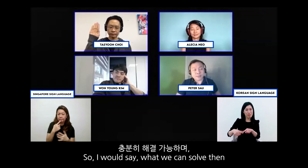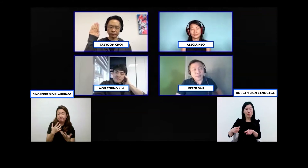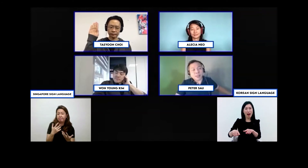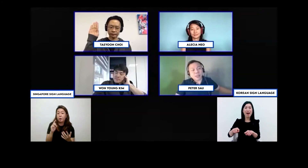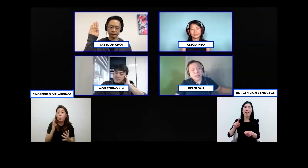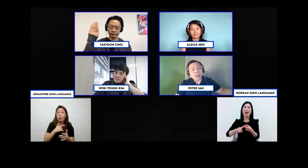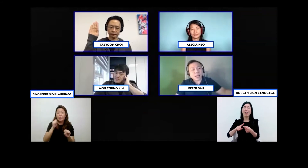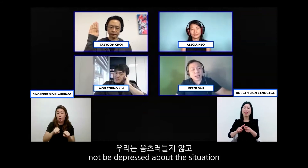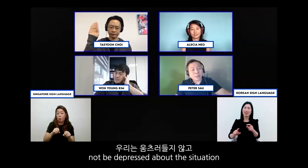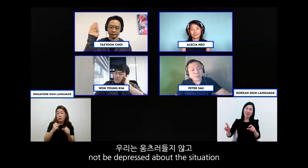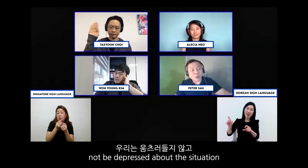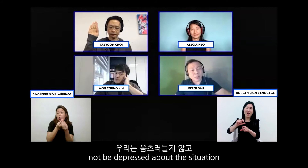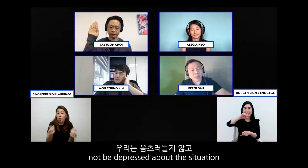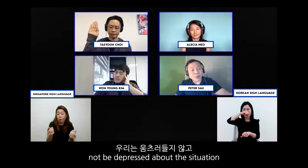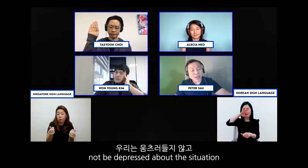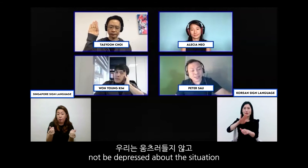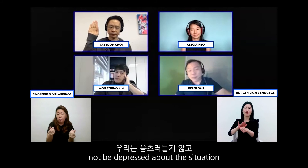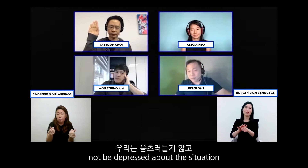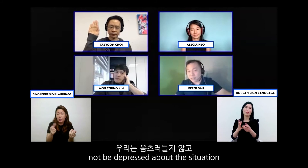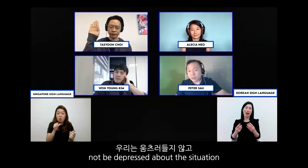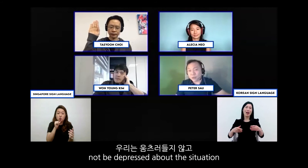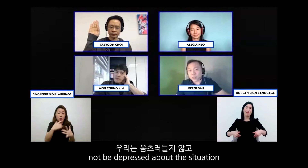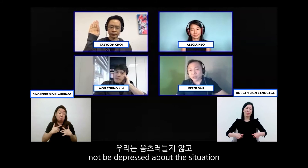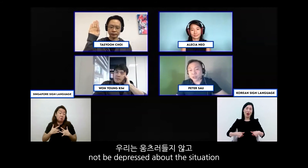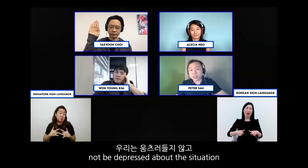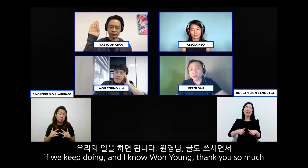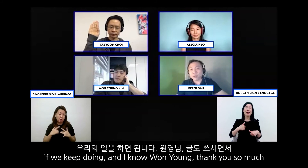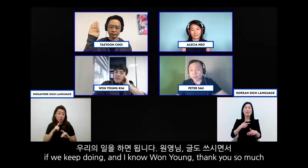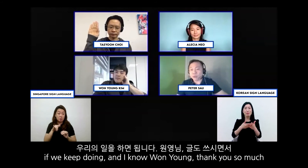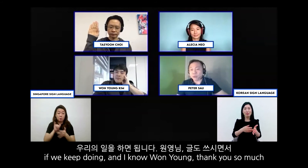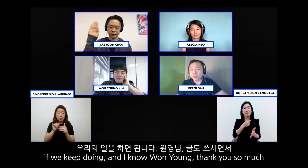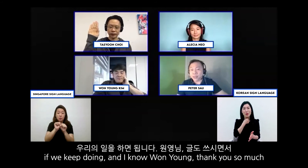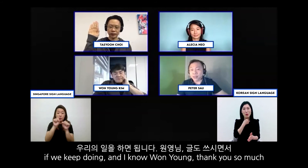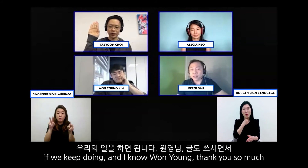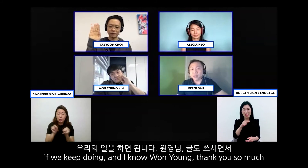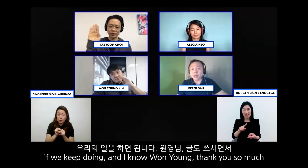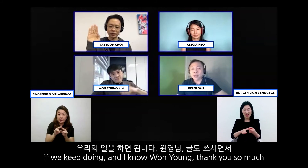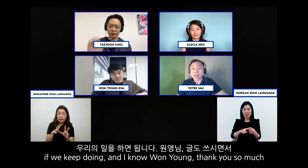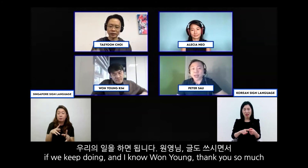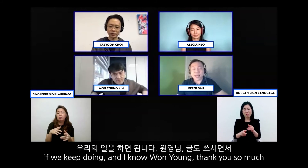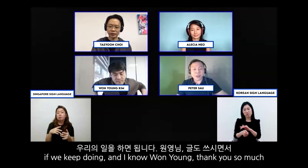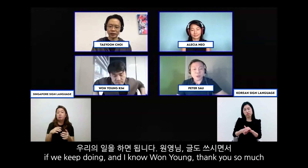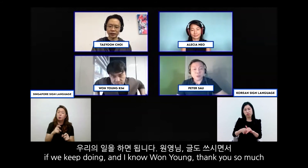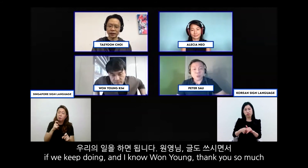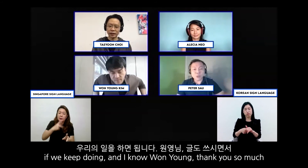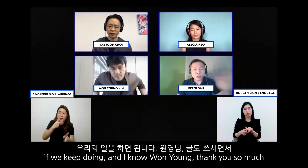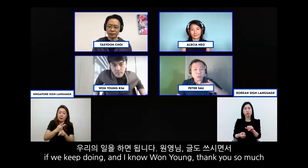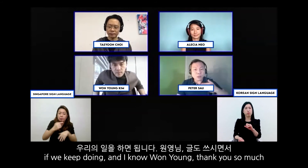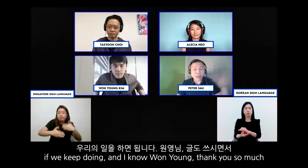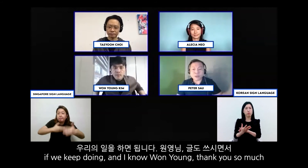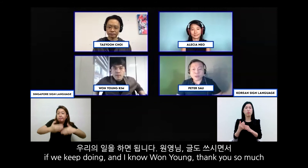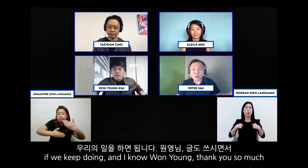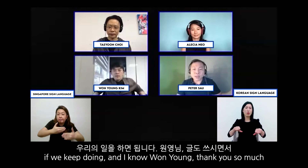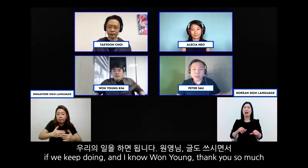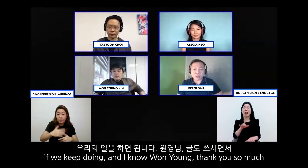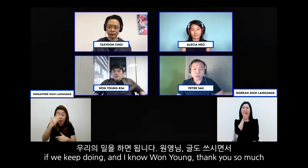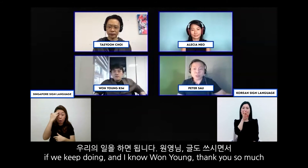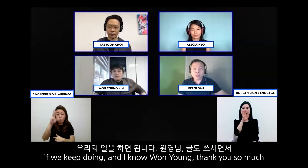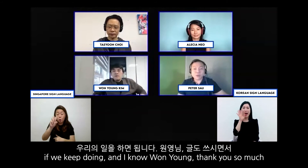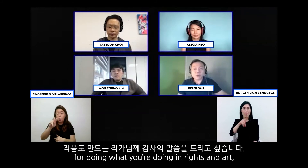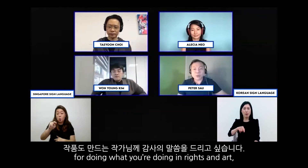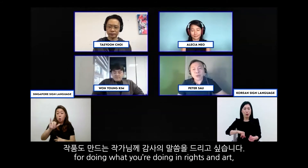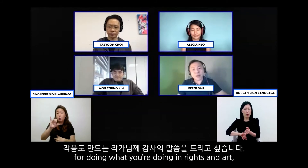then, not to be depressed about the situation, is to keep doing. And I know, Wonyoung, thank you so